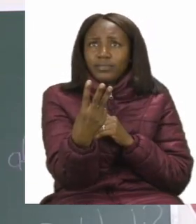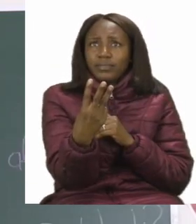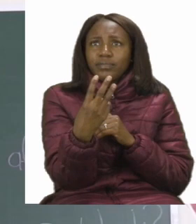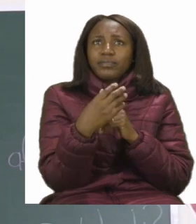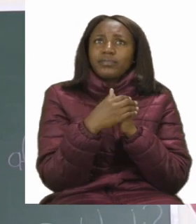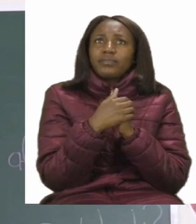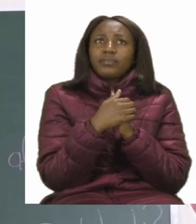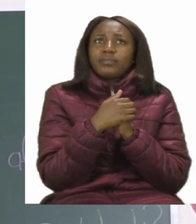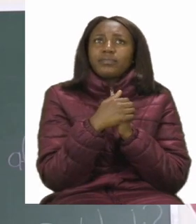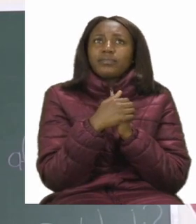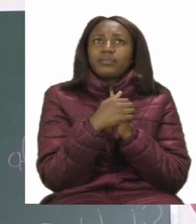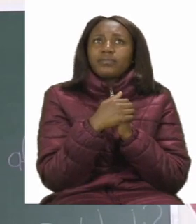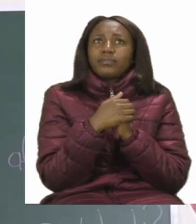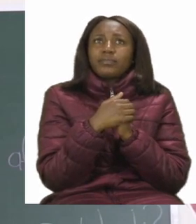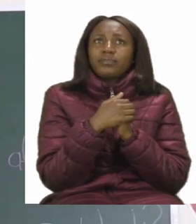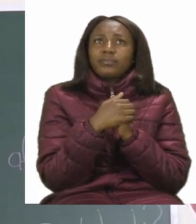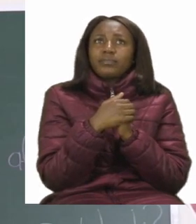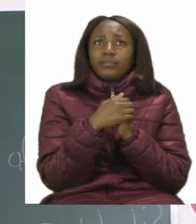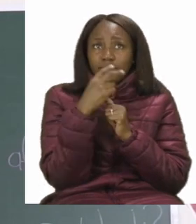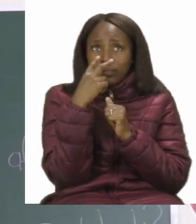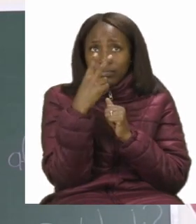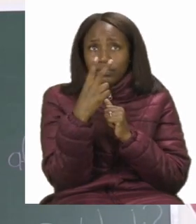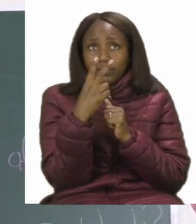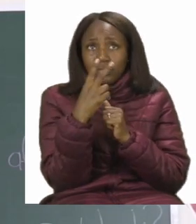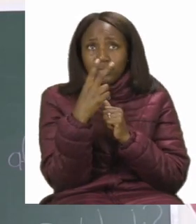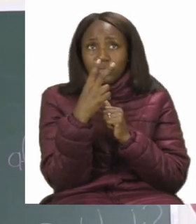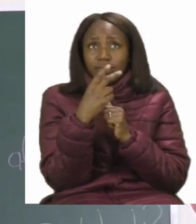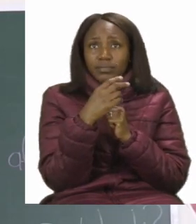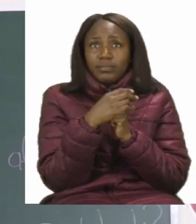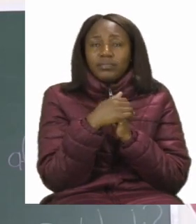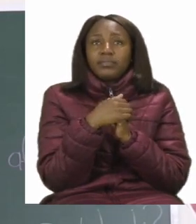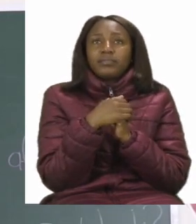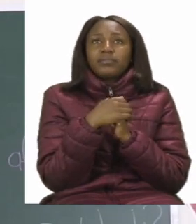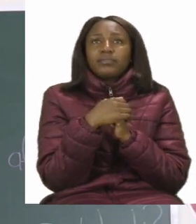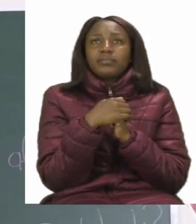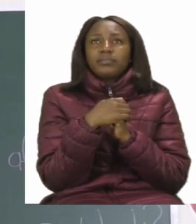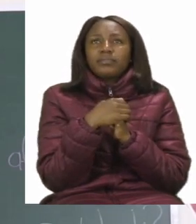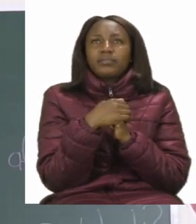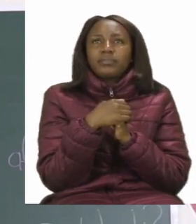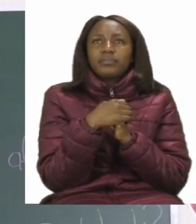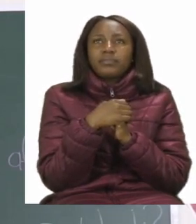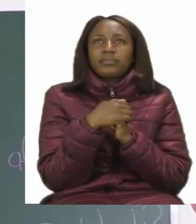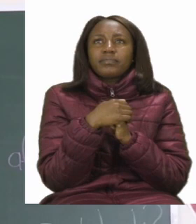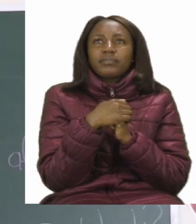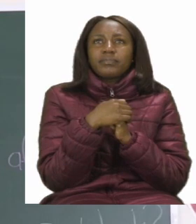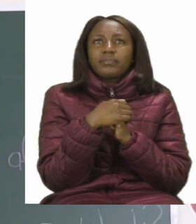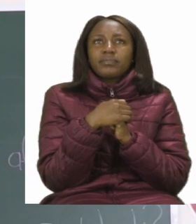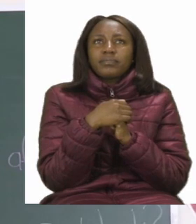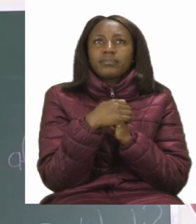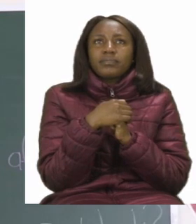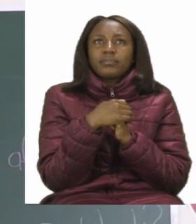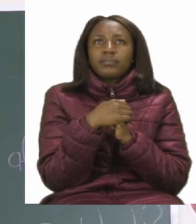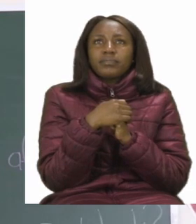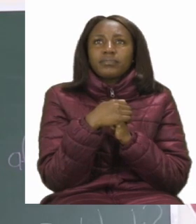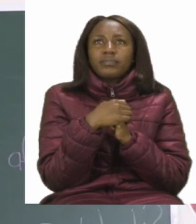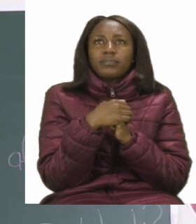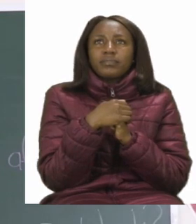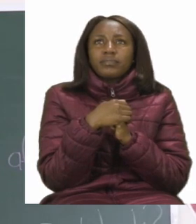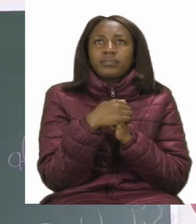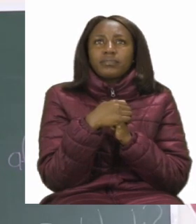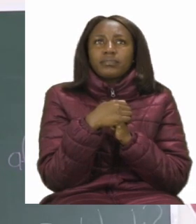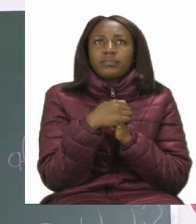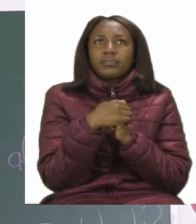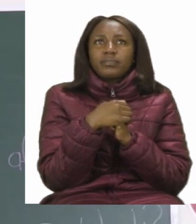Okay, so let's take our clock quickly and let's set it at 3